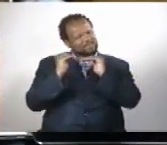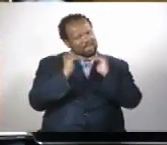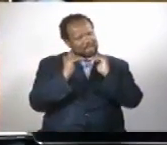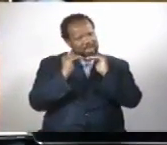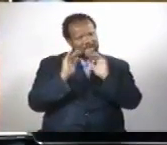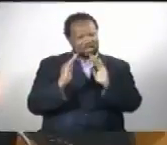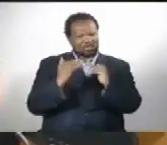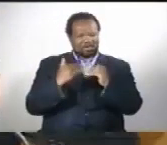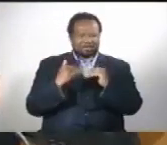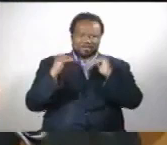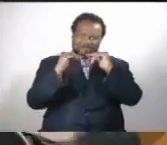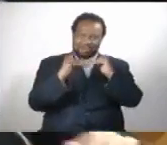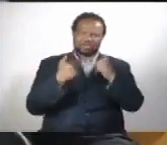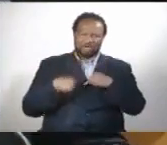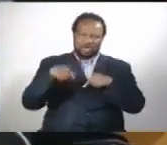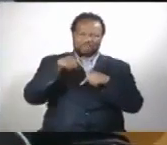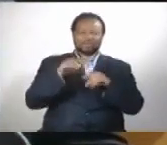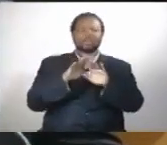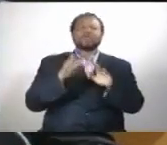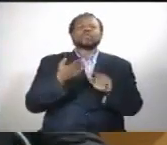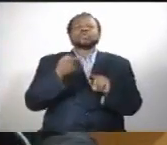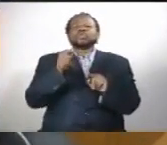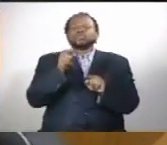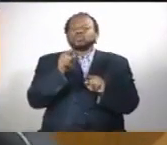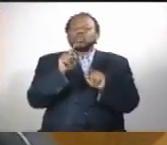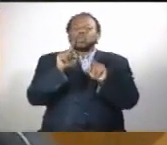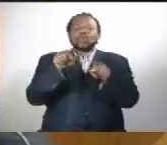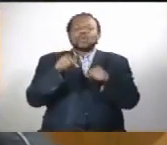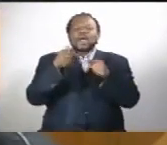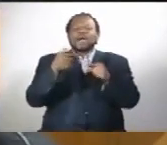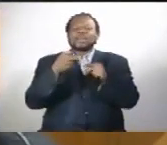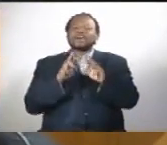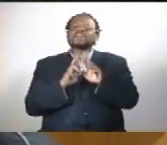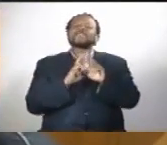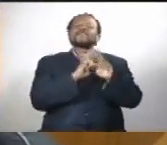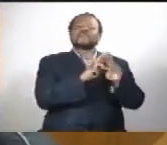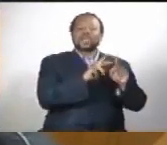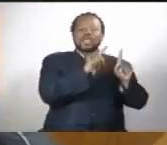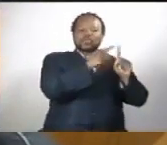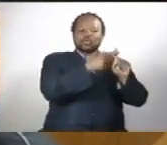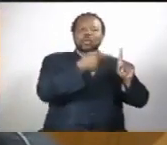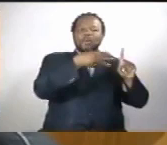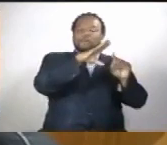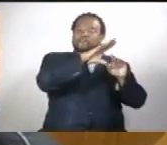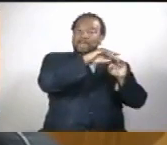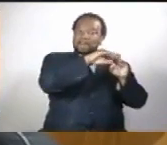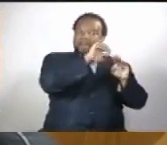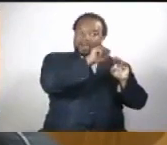Don't be unfair to us. Fine. You can't make a reference to an honorable member of the